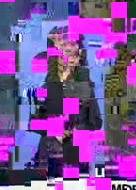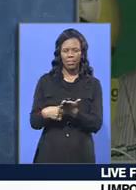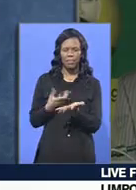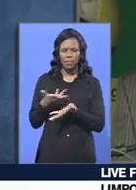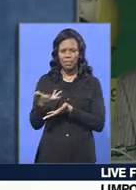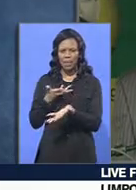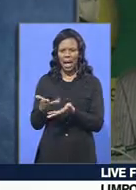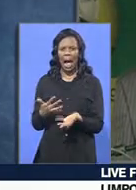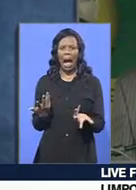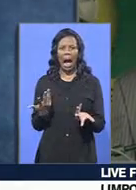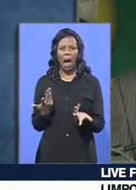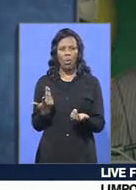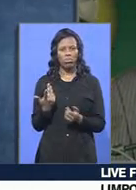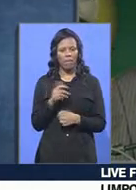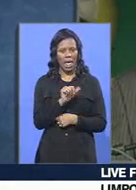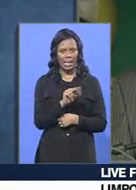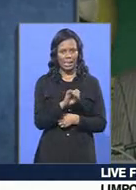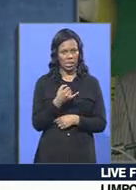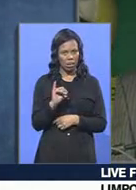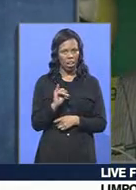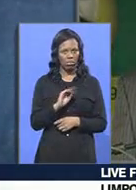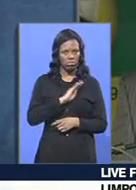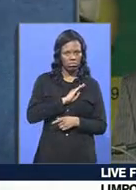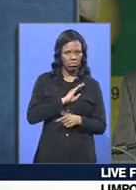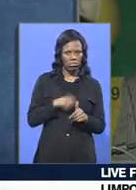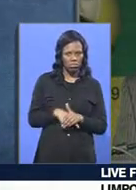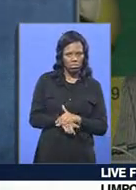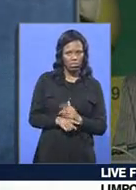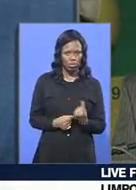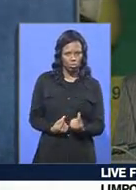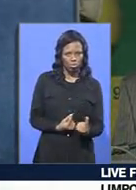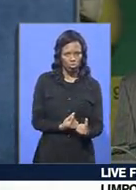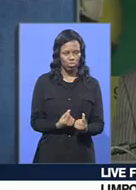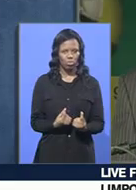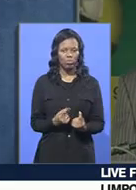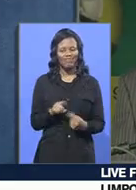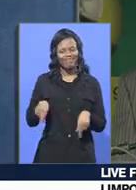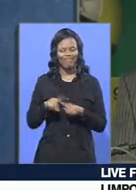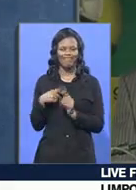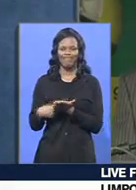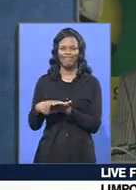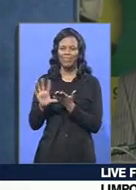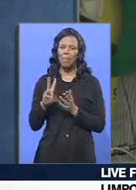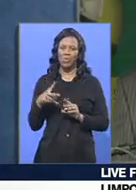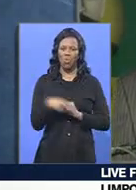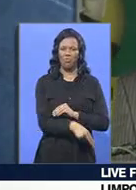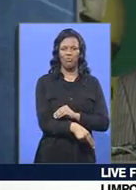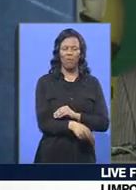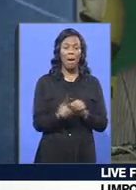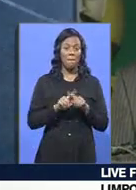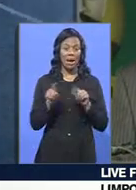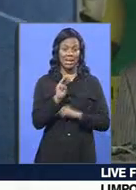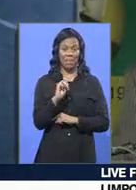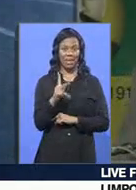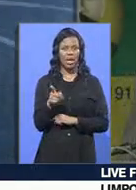suspension of the armed struggle, which angered MK cadres